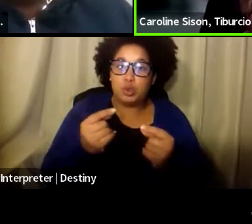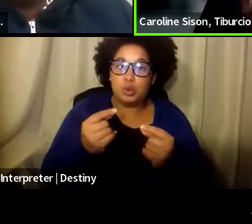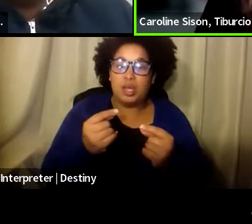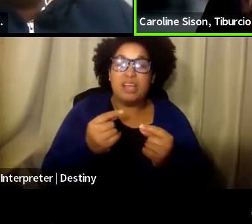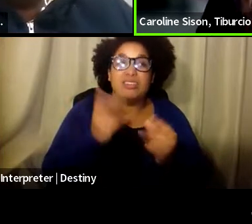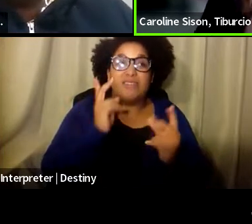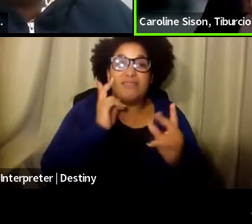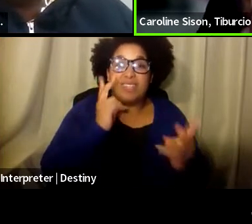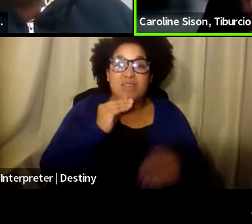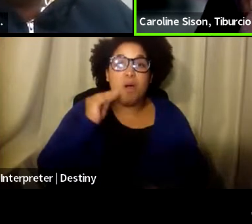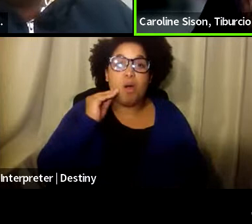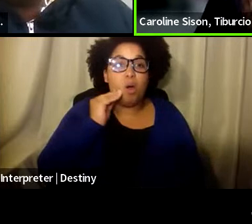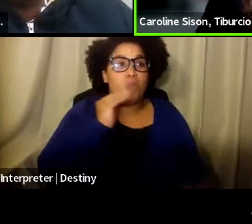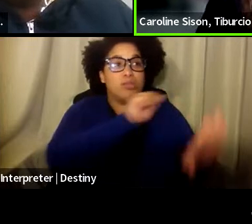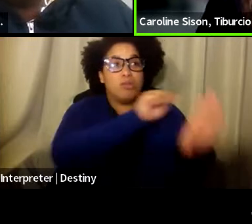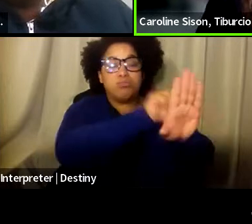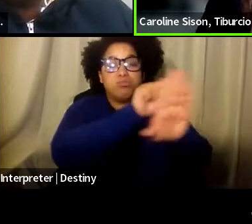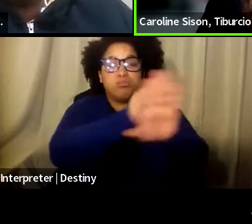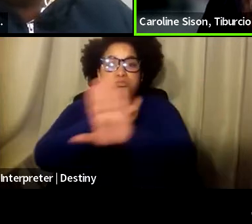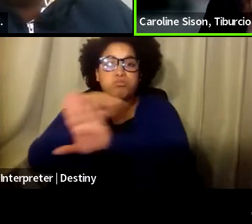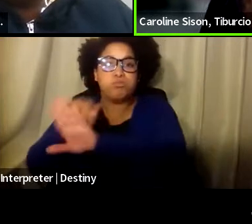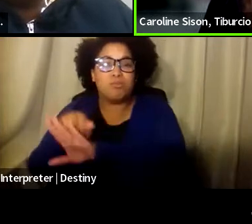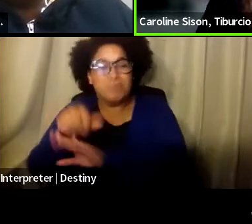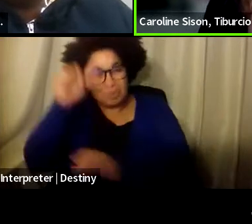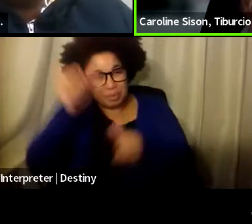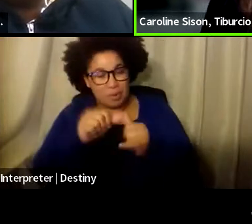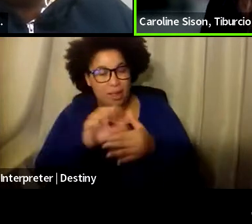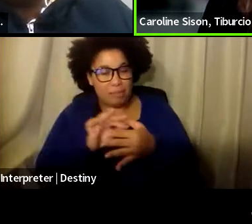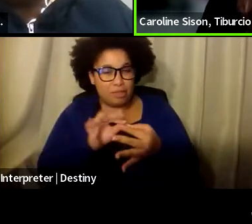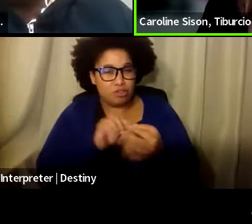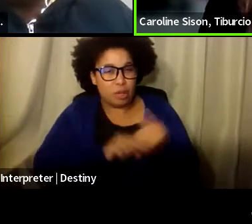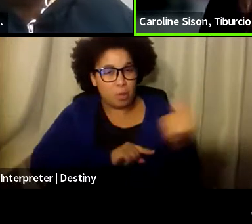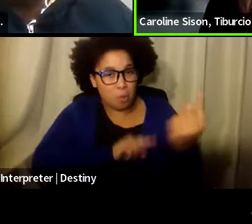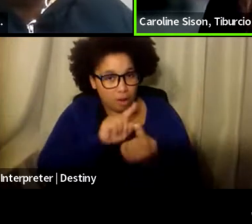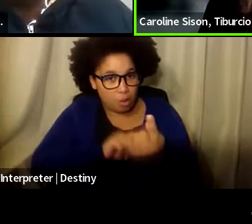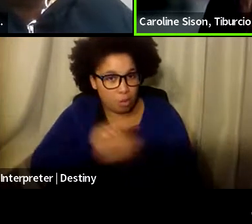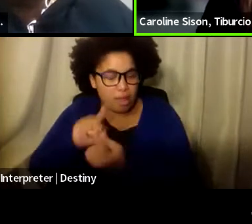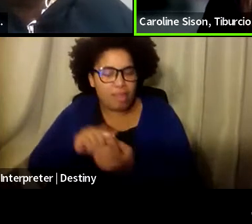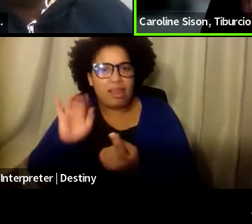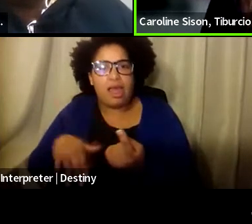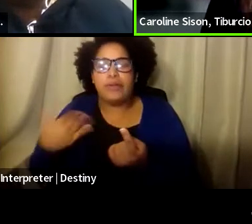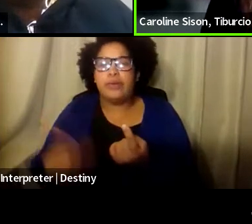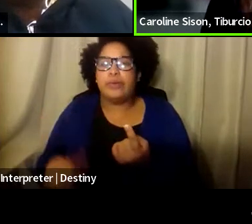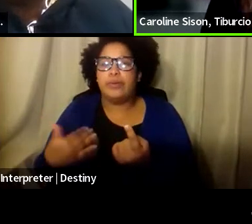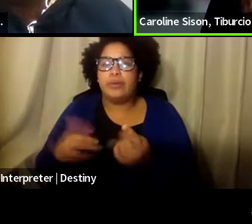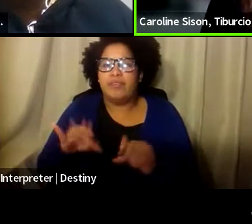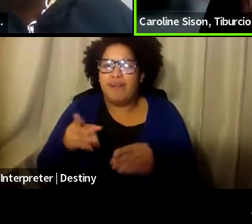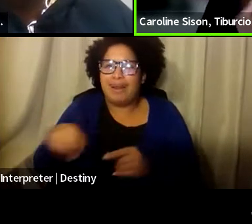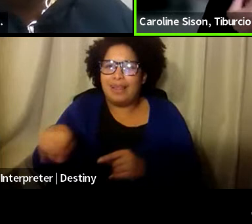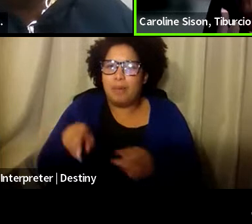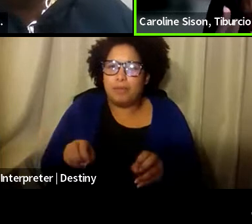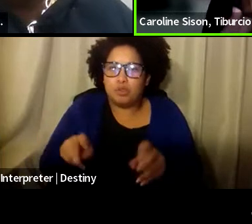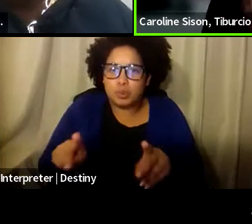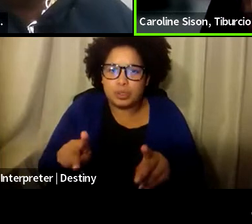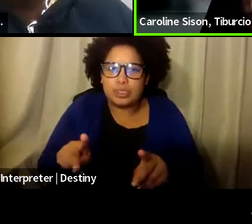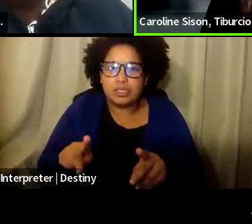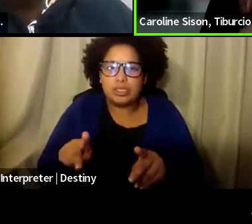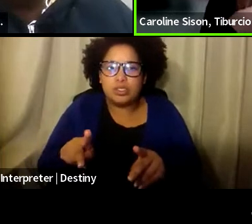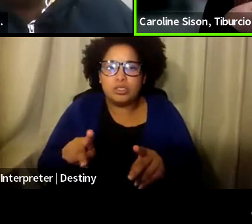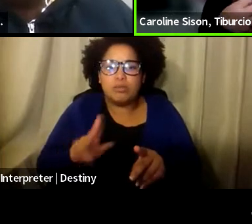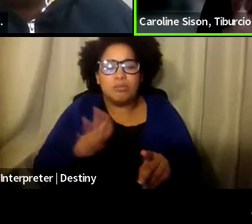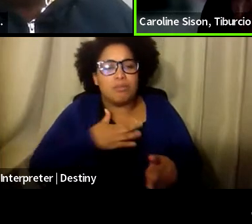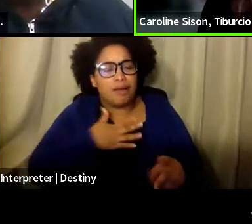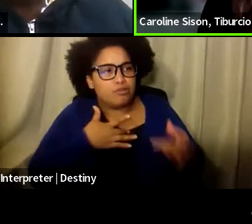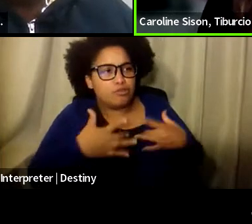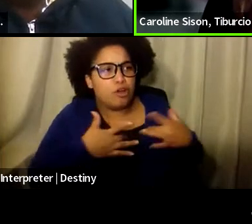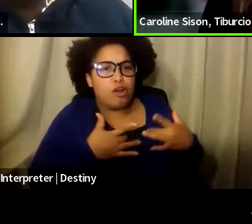mentioned, the interaction with the community members one-on-one and giving them the opportunity to kind of voice their concerns